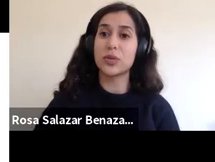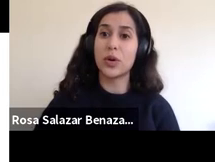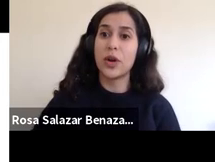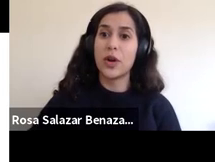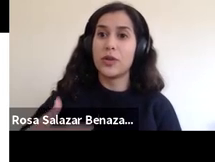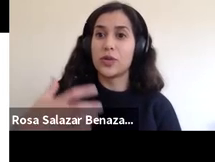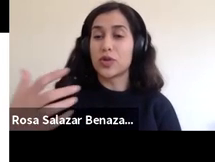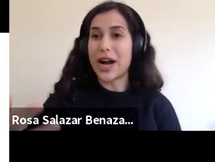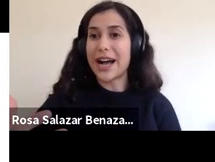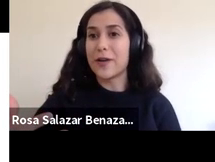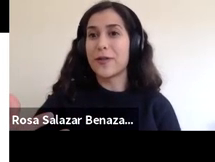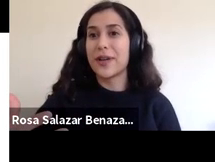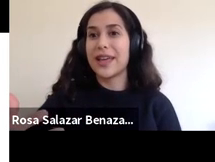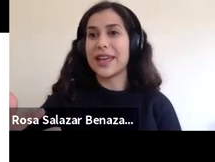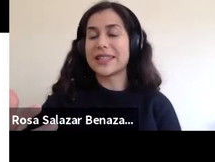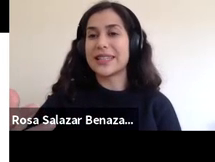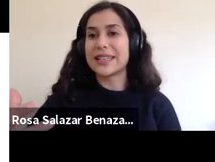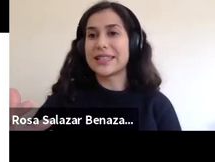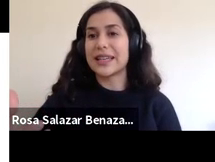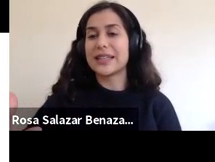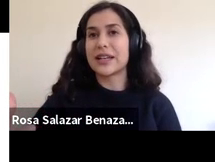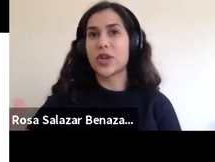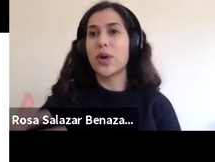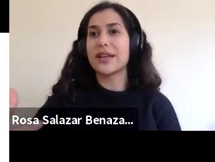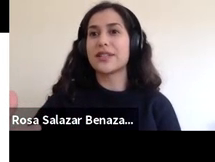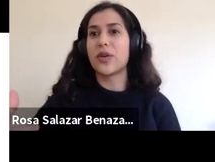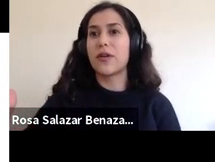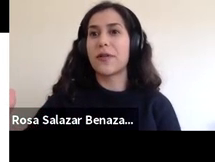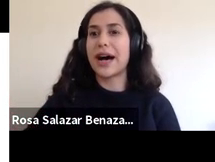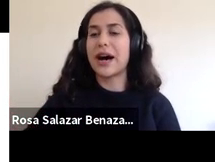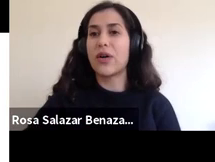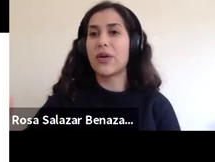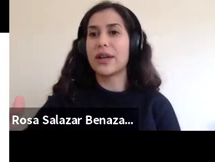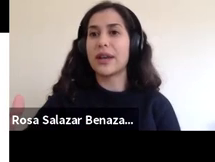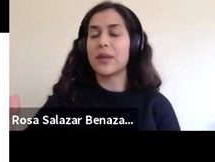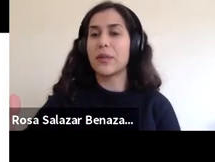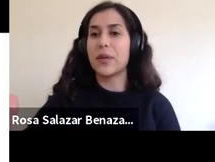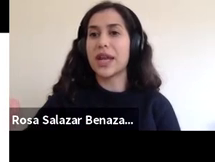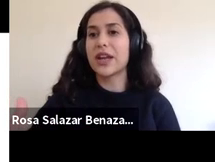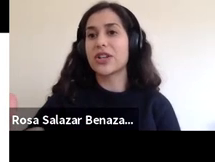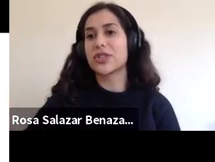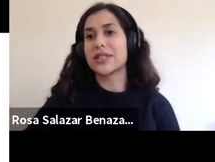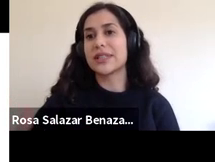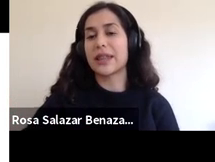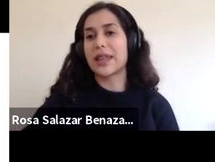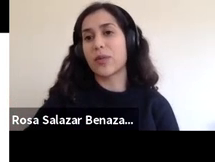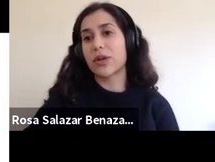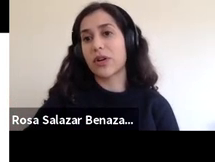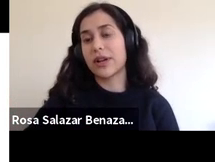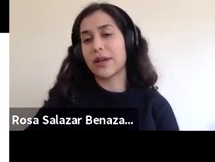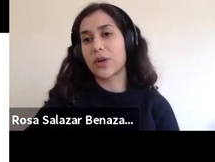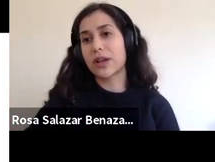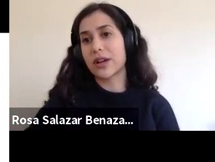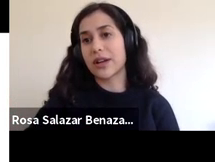allowed you to drive. It's a showcase of how in many countries that